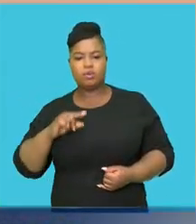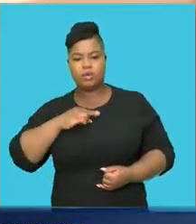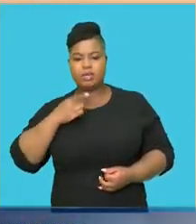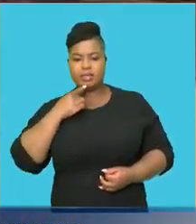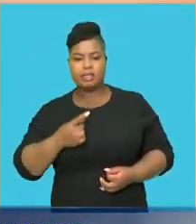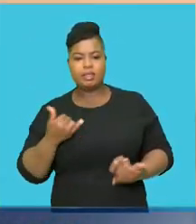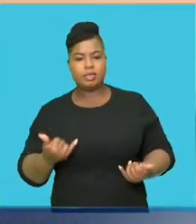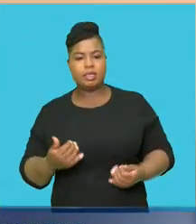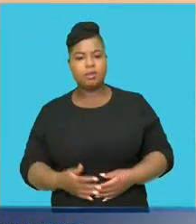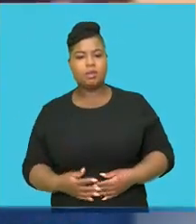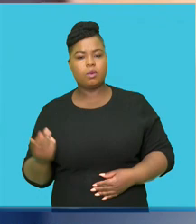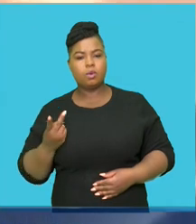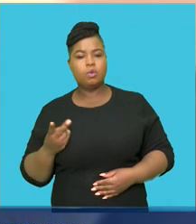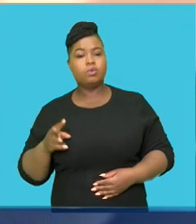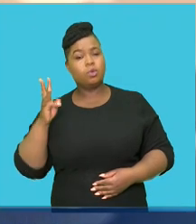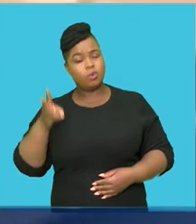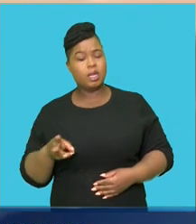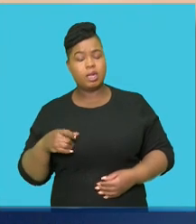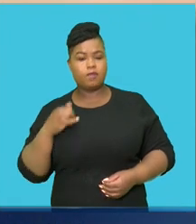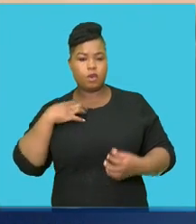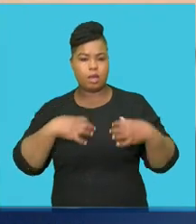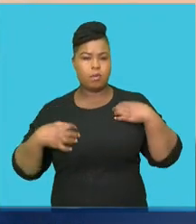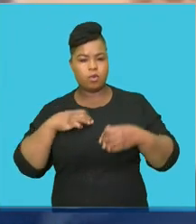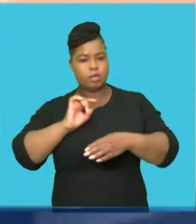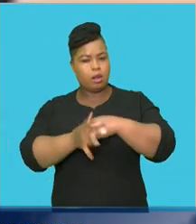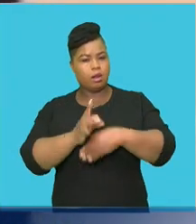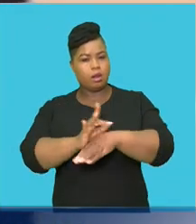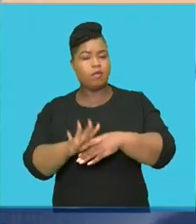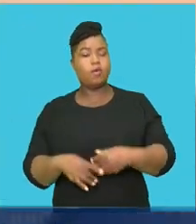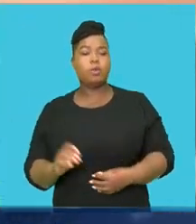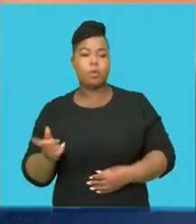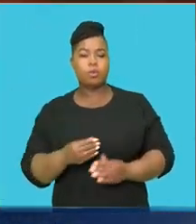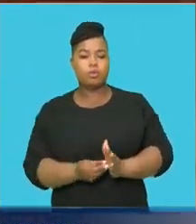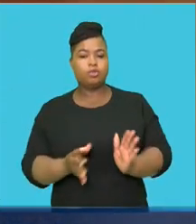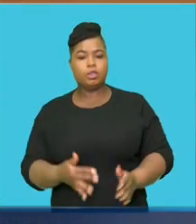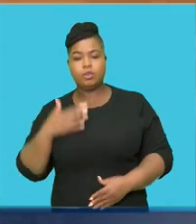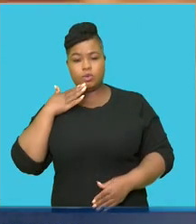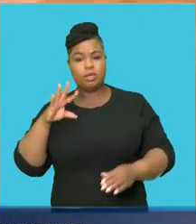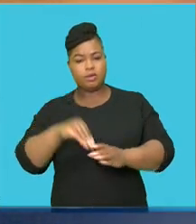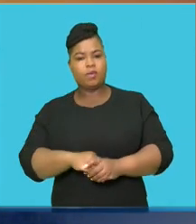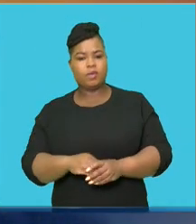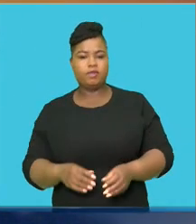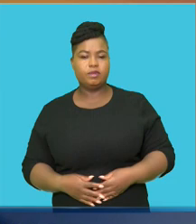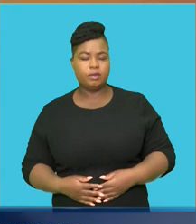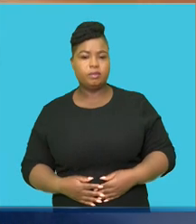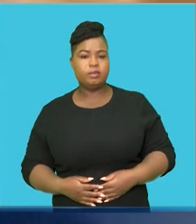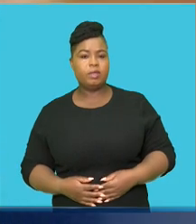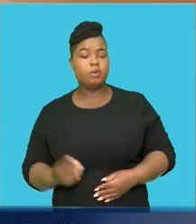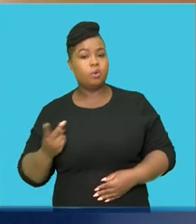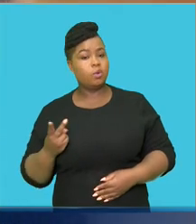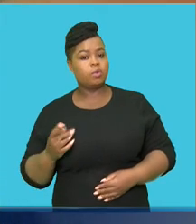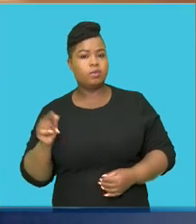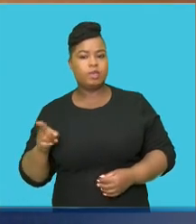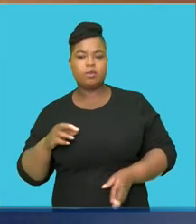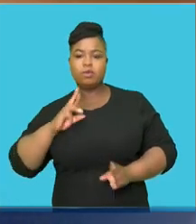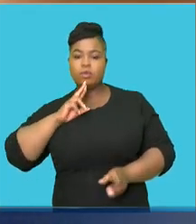inka soe ngondo yeze nthalo isa kutunye lukutichala na bafundi abatapa zile kayo kwa kwenye lwabomteto